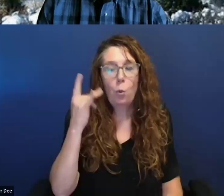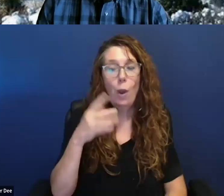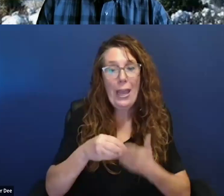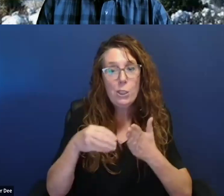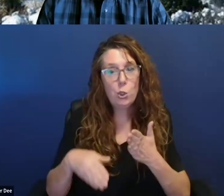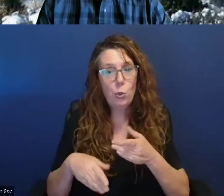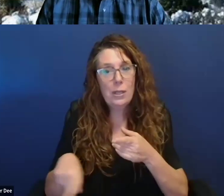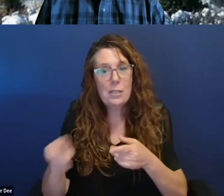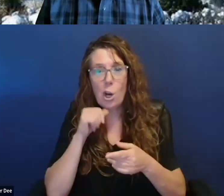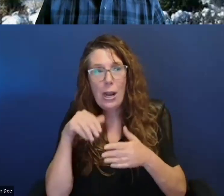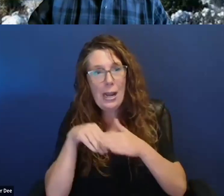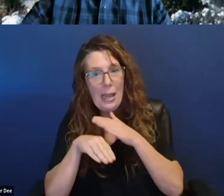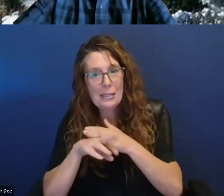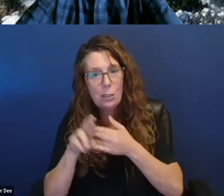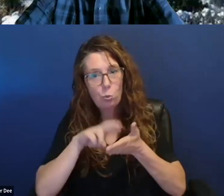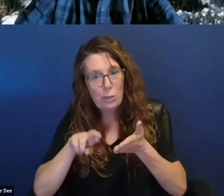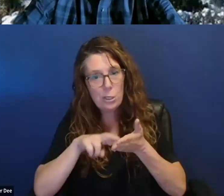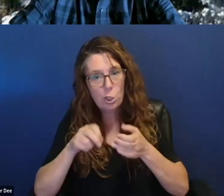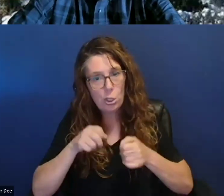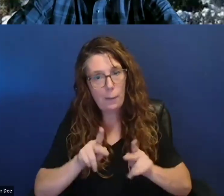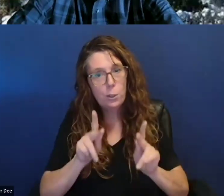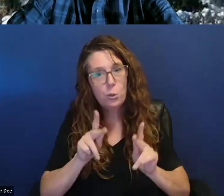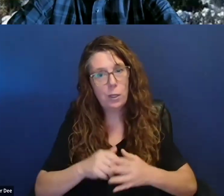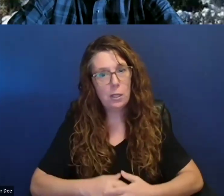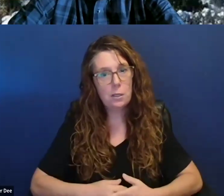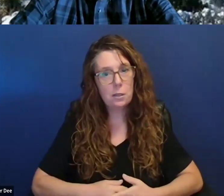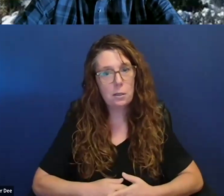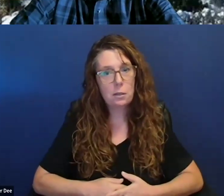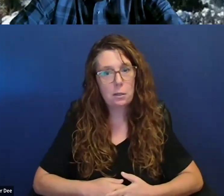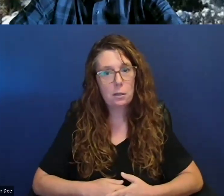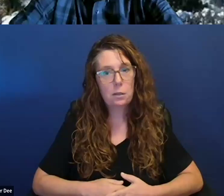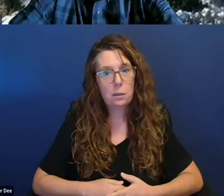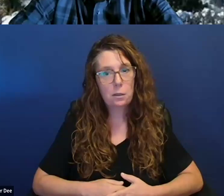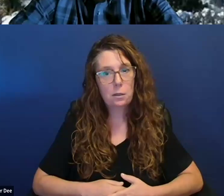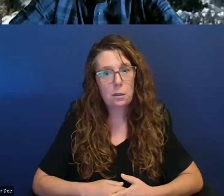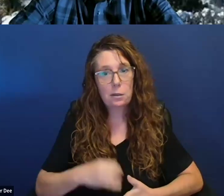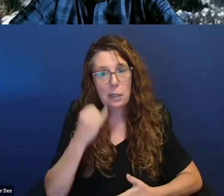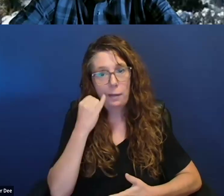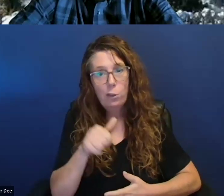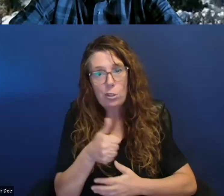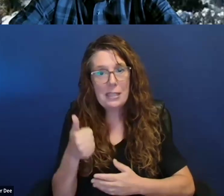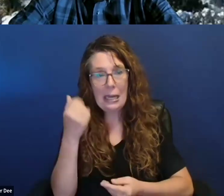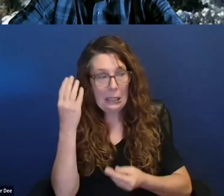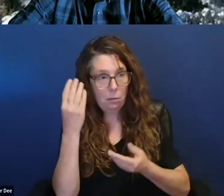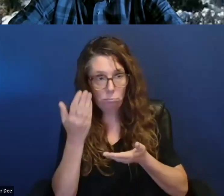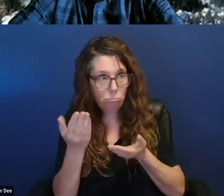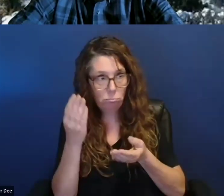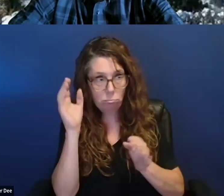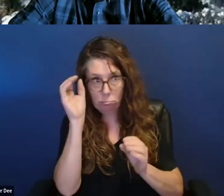students are not accessing research opportunities, and if there's any thoughts on